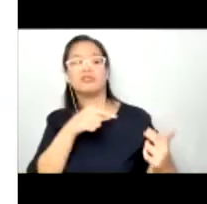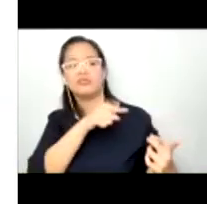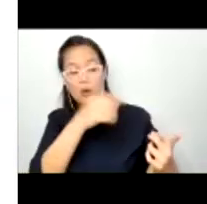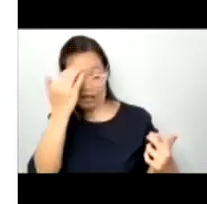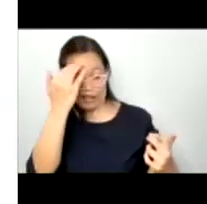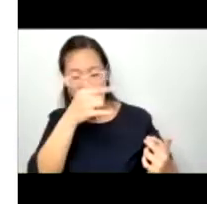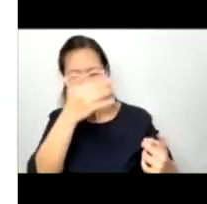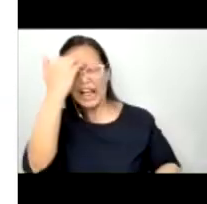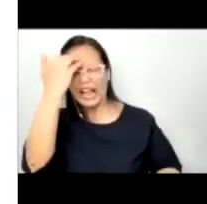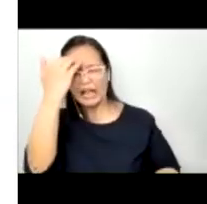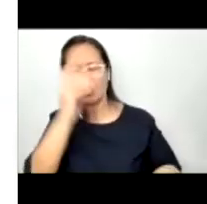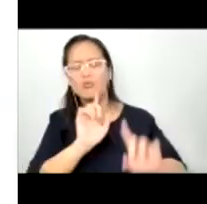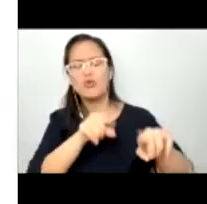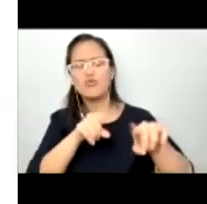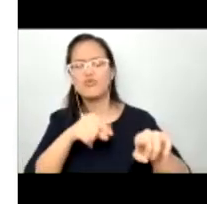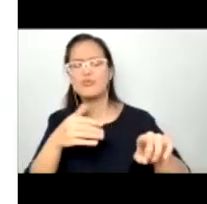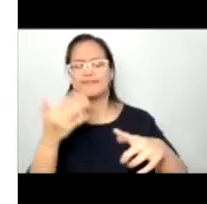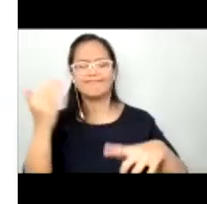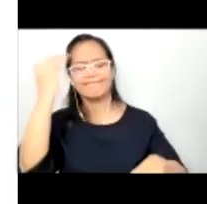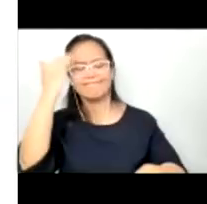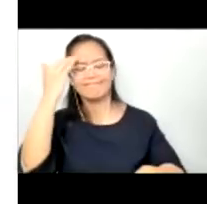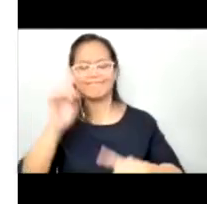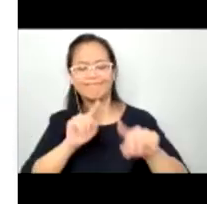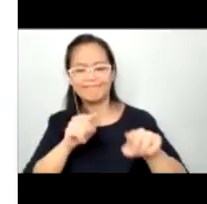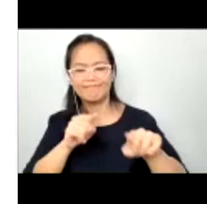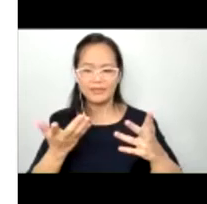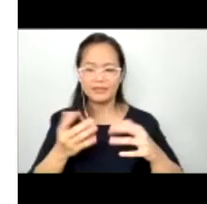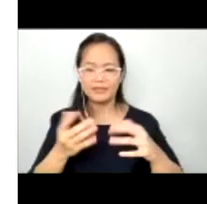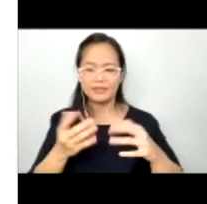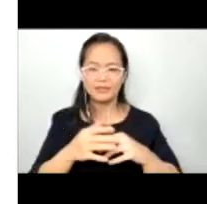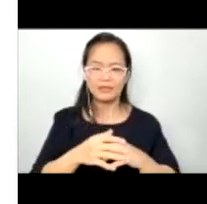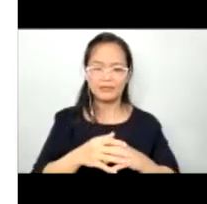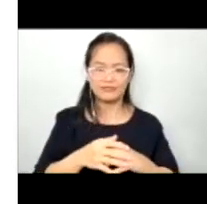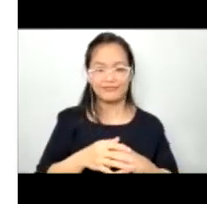pinost. And so, this particular movement,